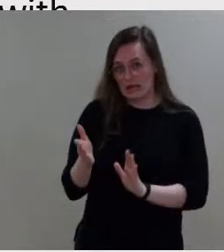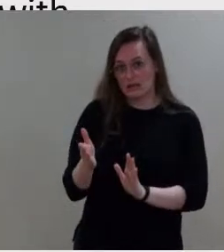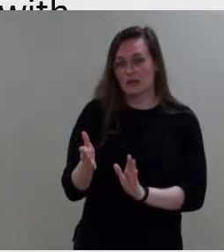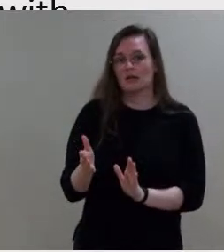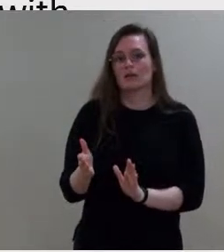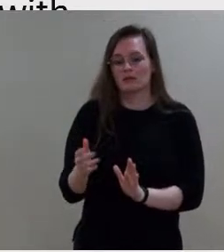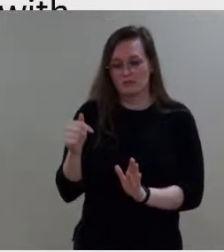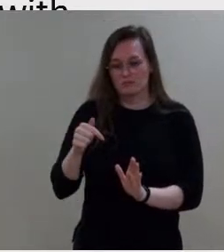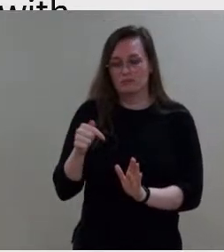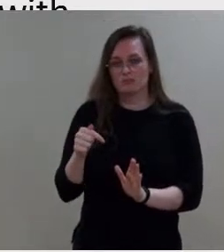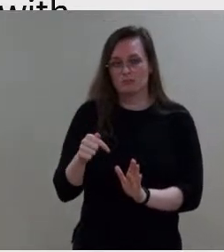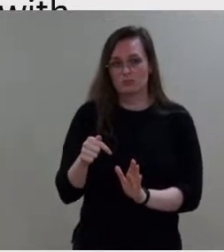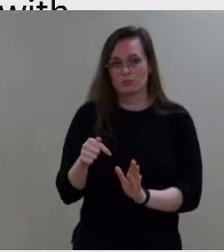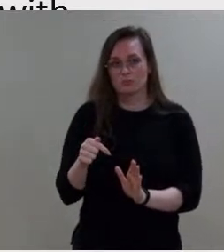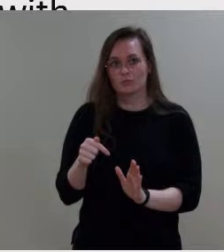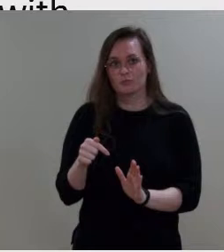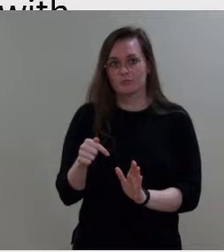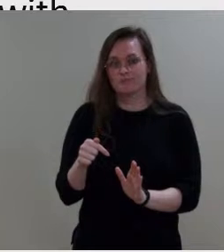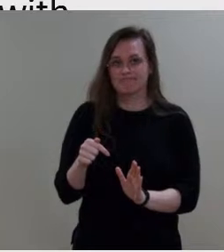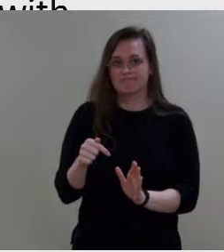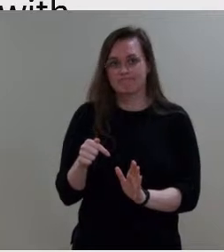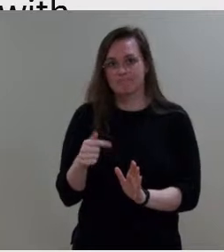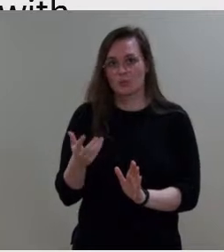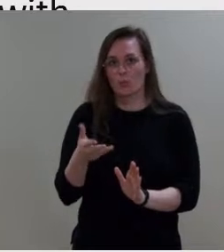a 10-year